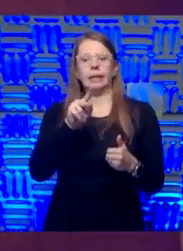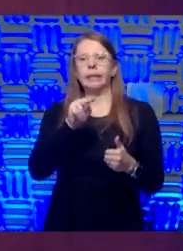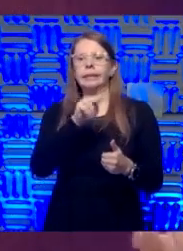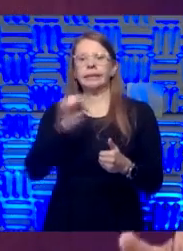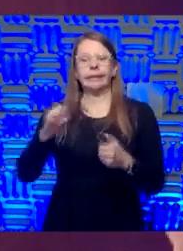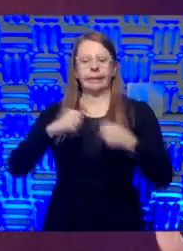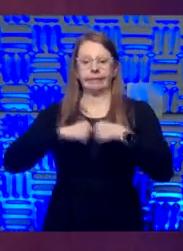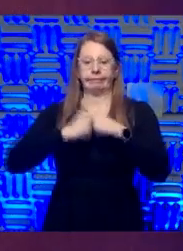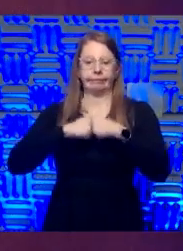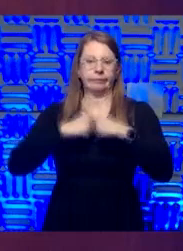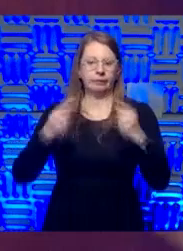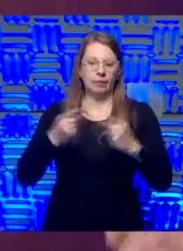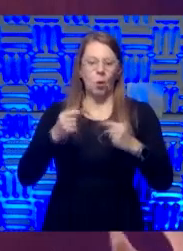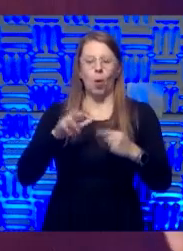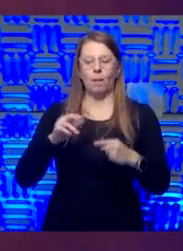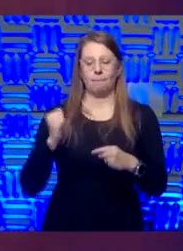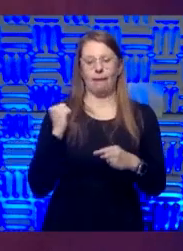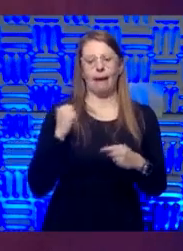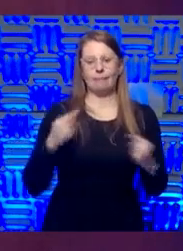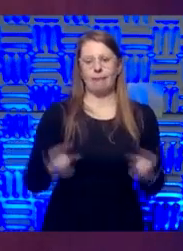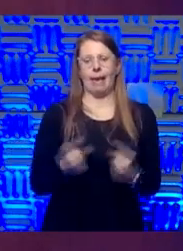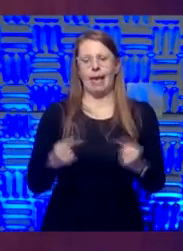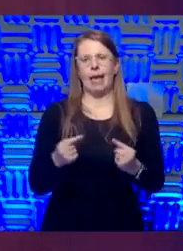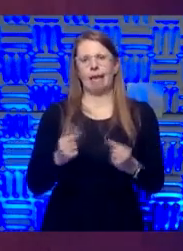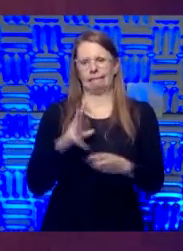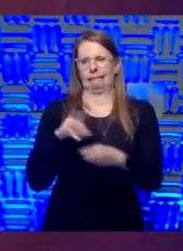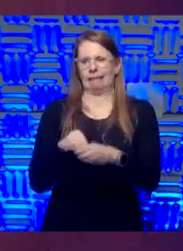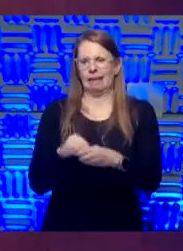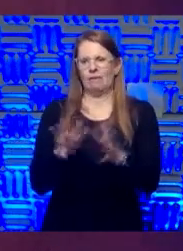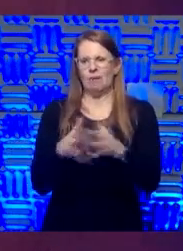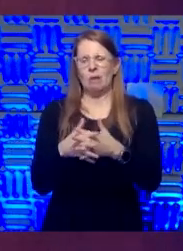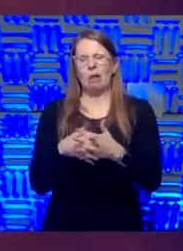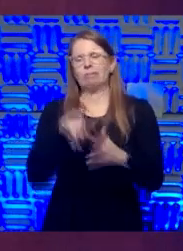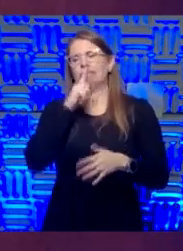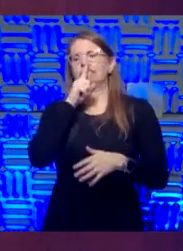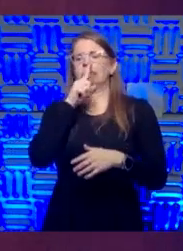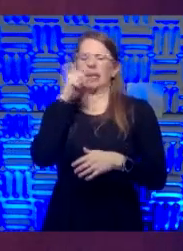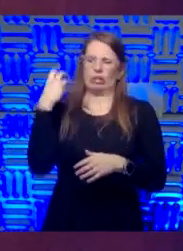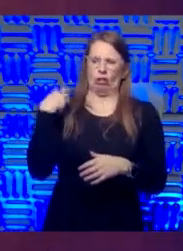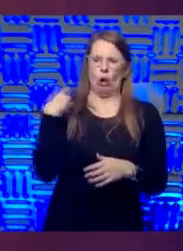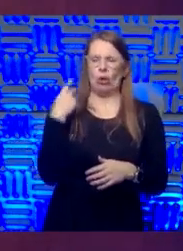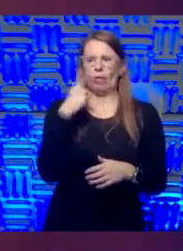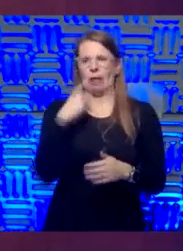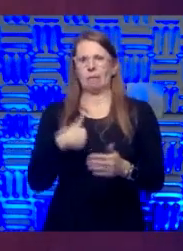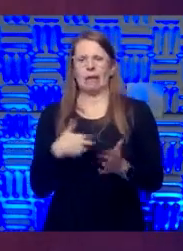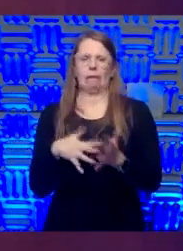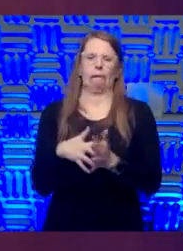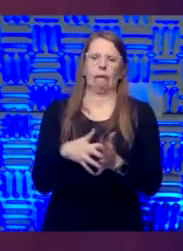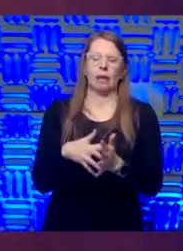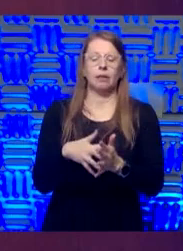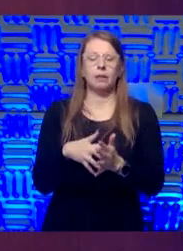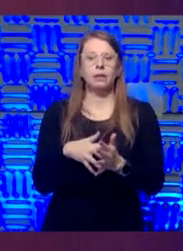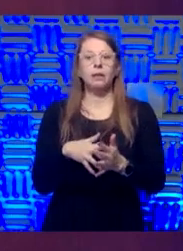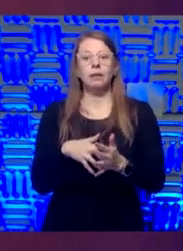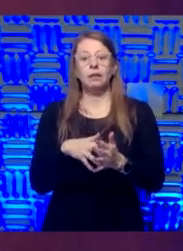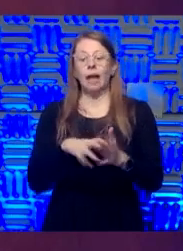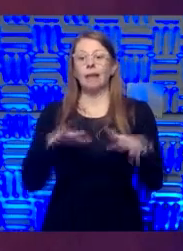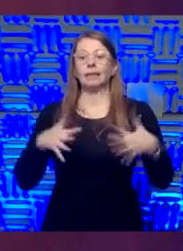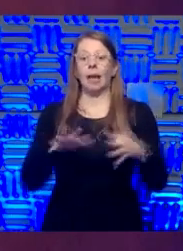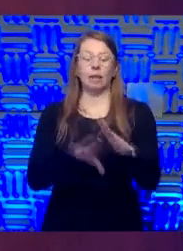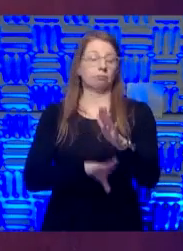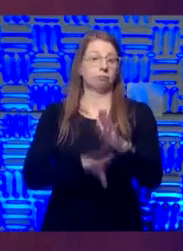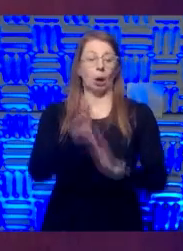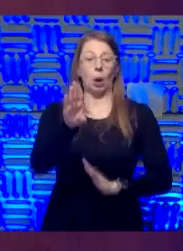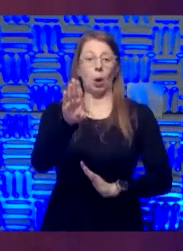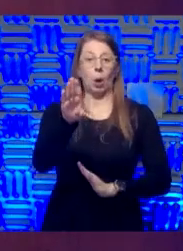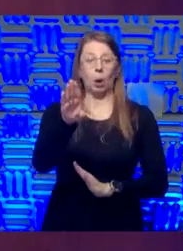Same or thing. back pain, and they're playing football and they don't want to say something because the coach might think they're a wimp. And the anxiety goes up, and